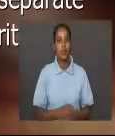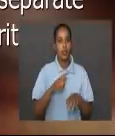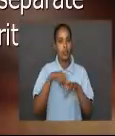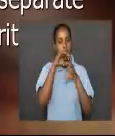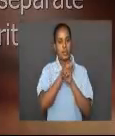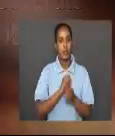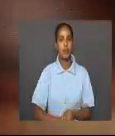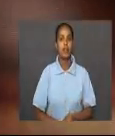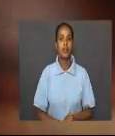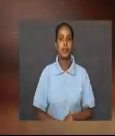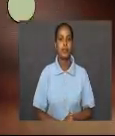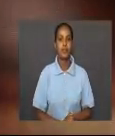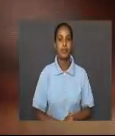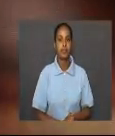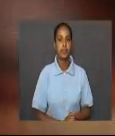Time's up.